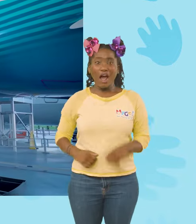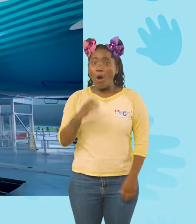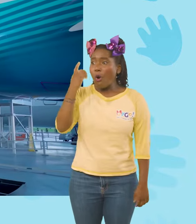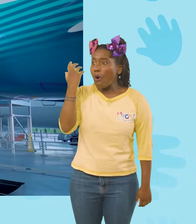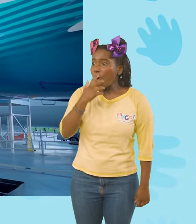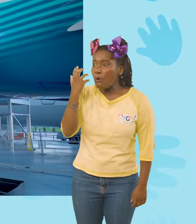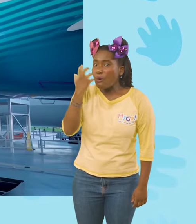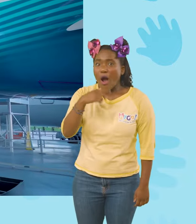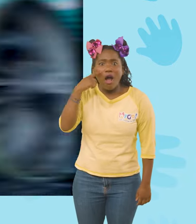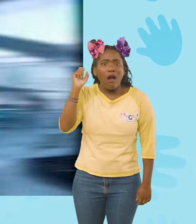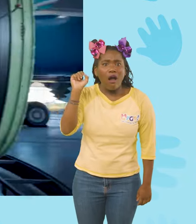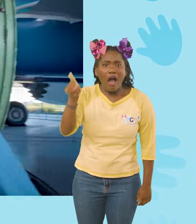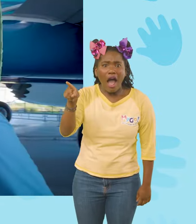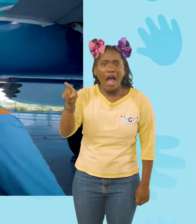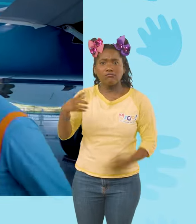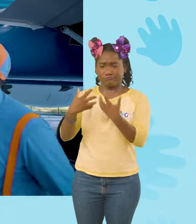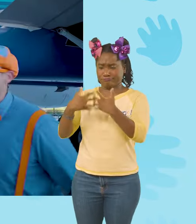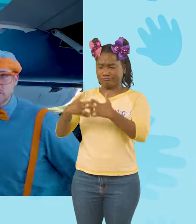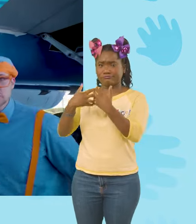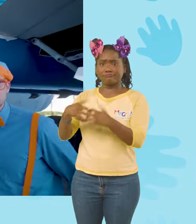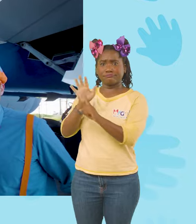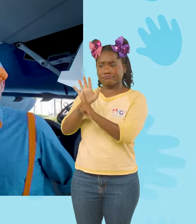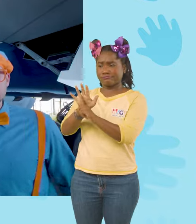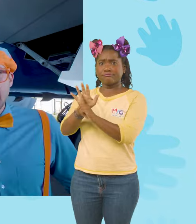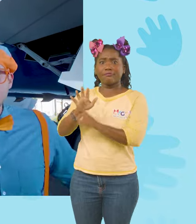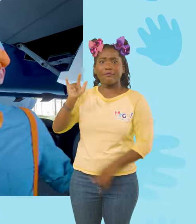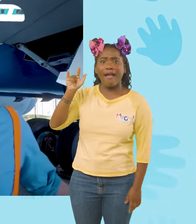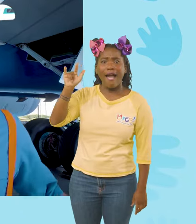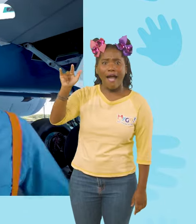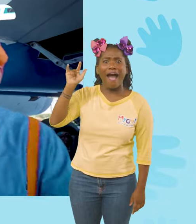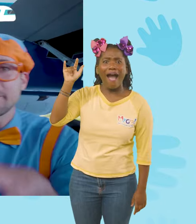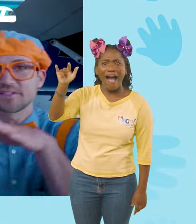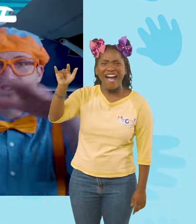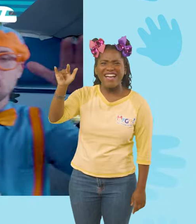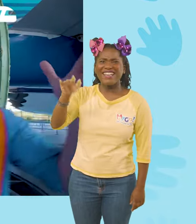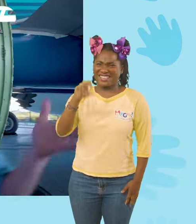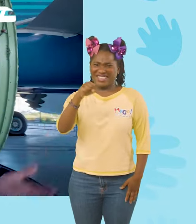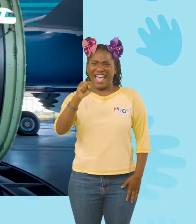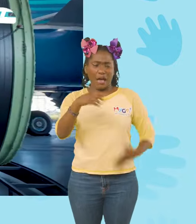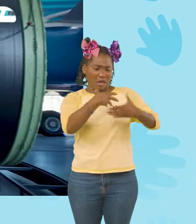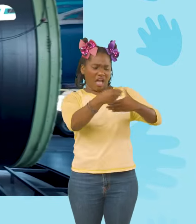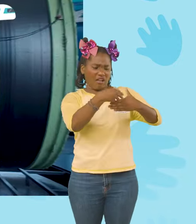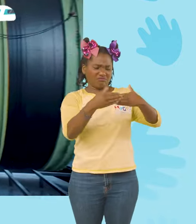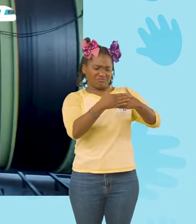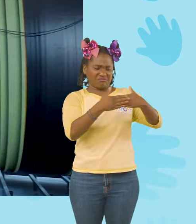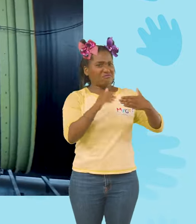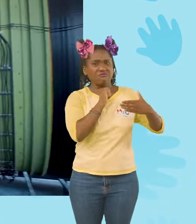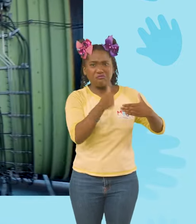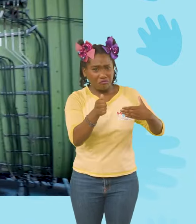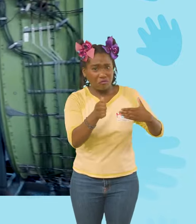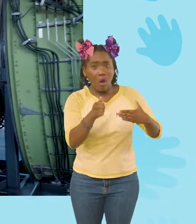Whoa, check it out. This engine actually goes to an aircraft. Yeah, but there's no outside casing around